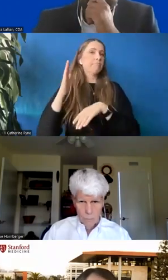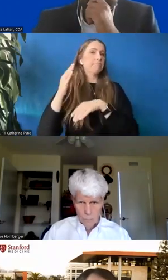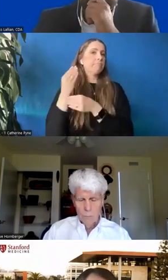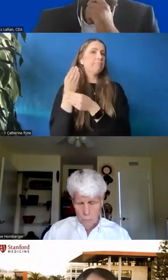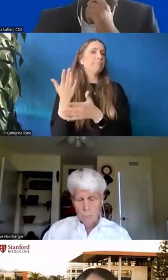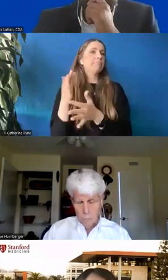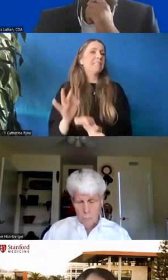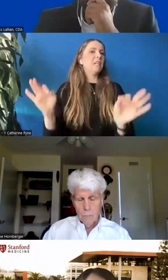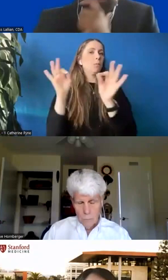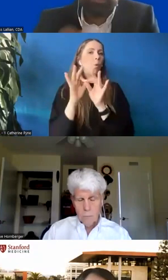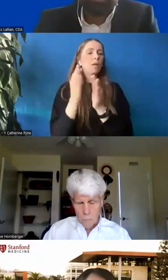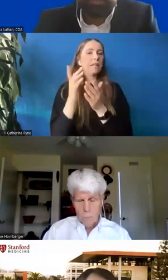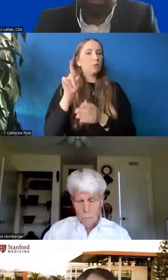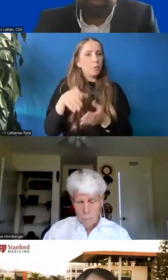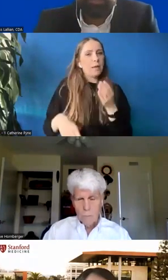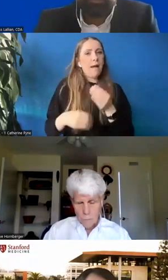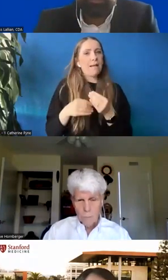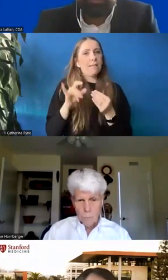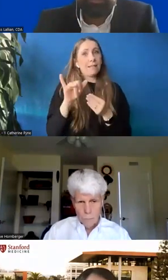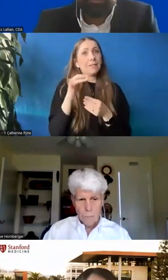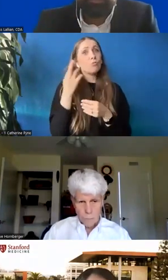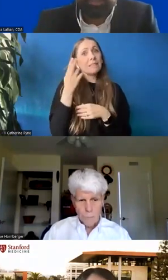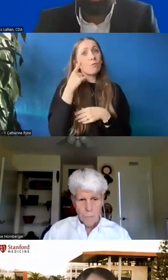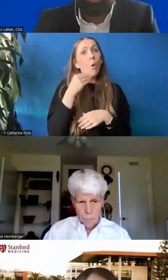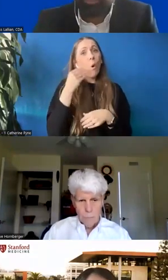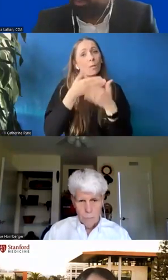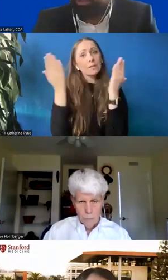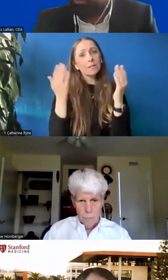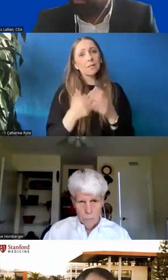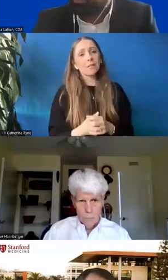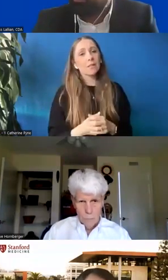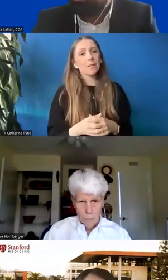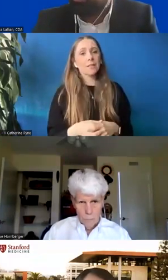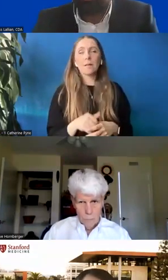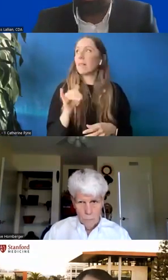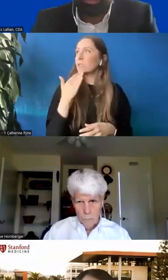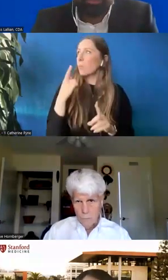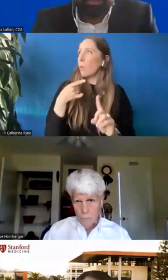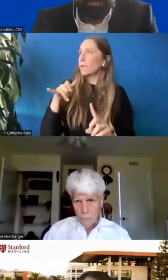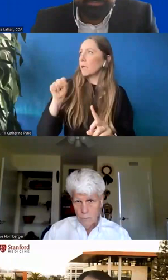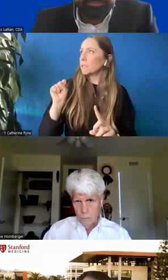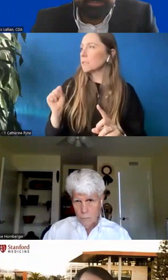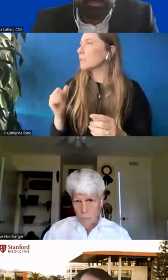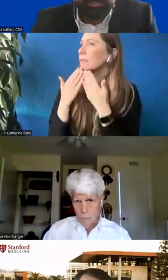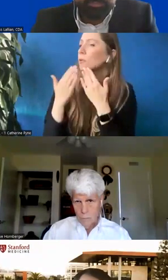incredibly important driver of homelessness. Yeah, that's a really good point. Yeah. Thank